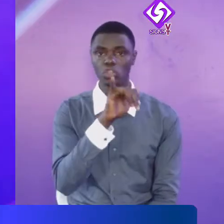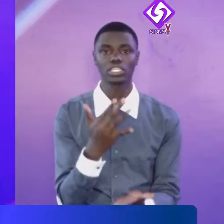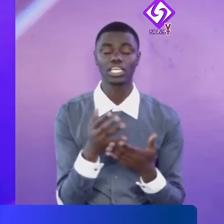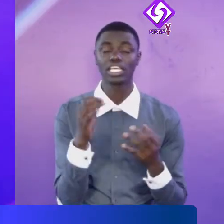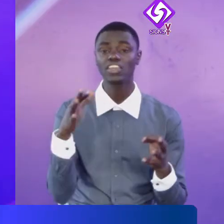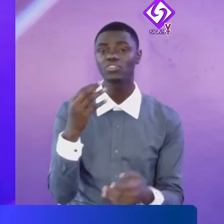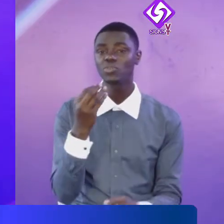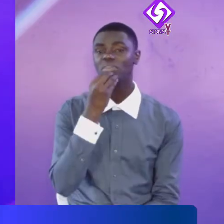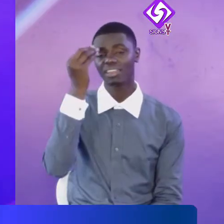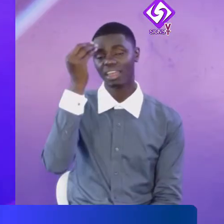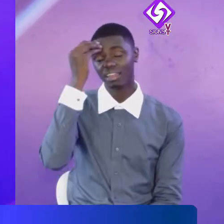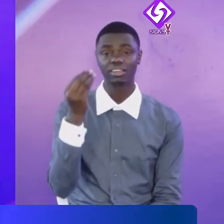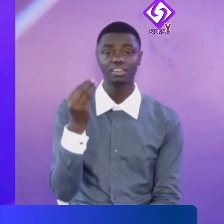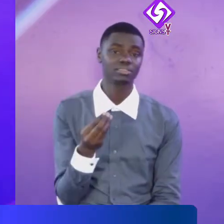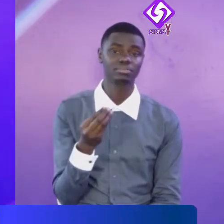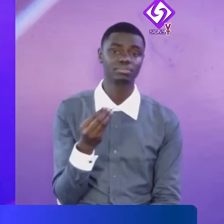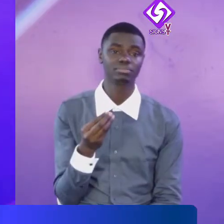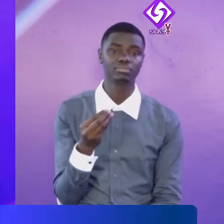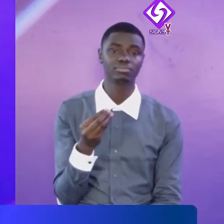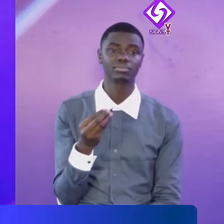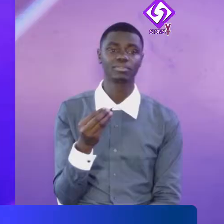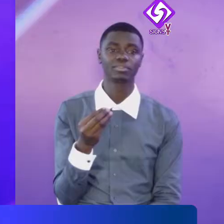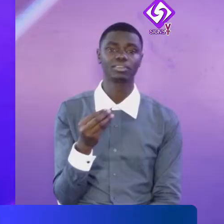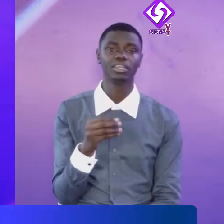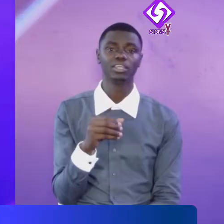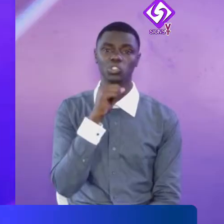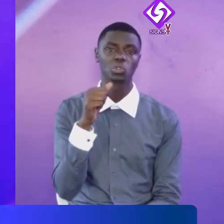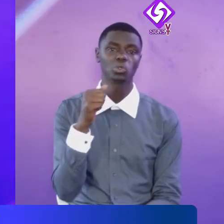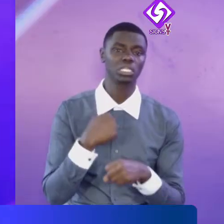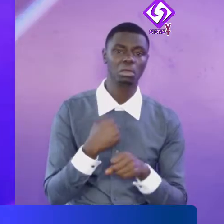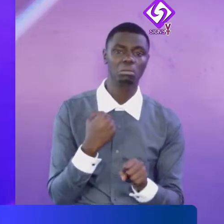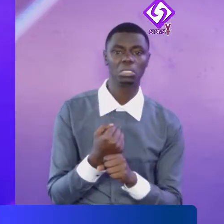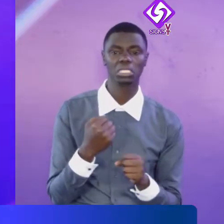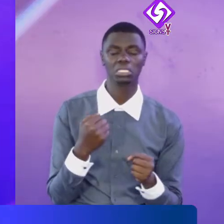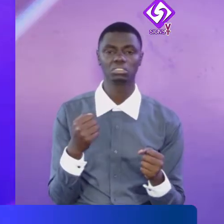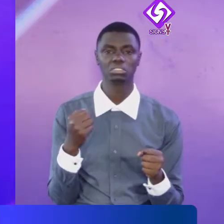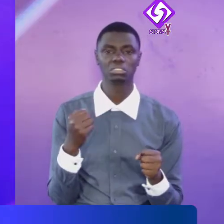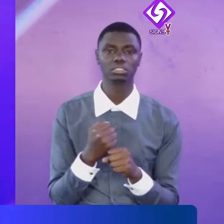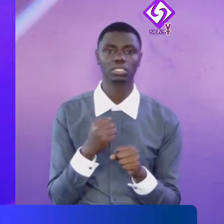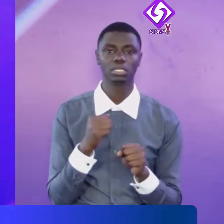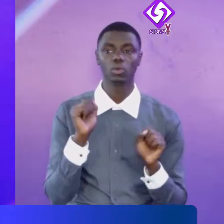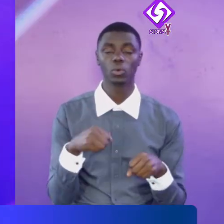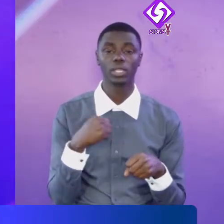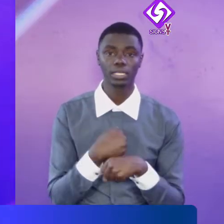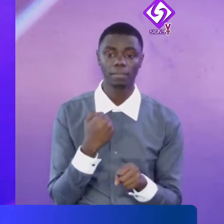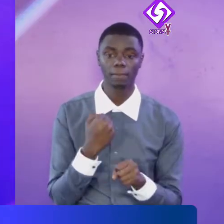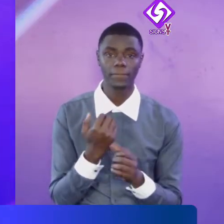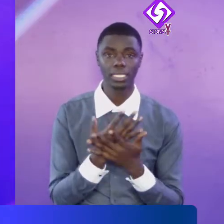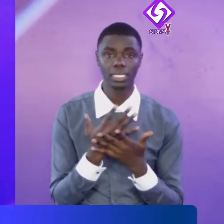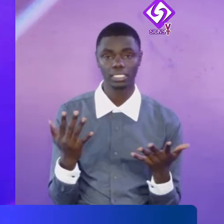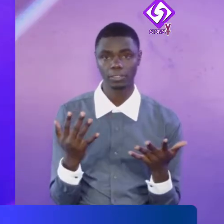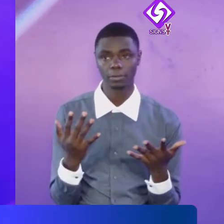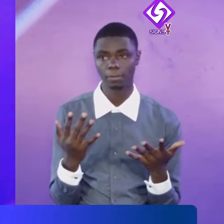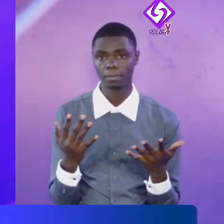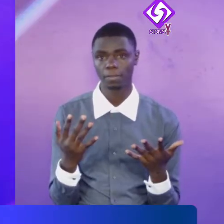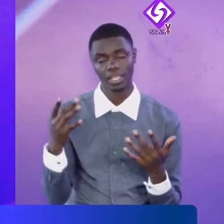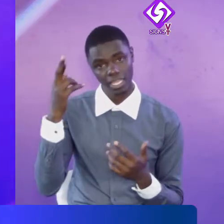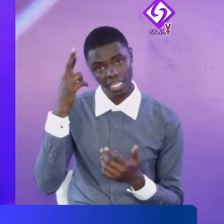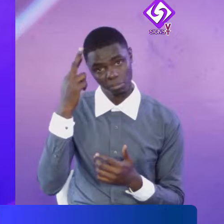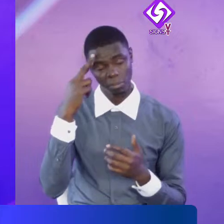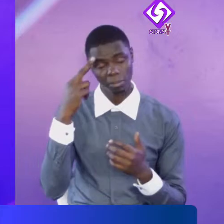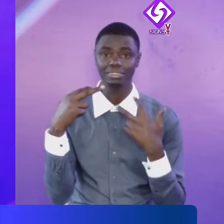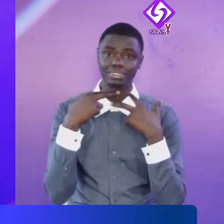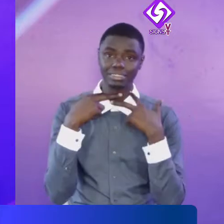pretend that we should not make it impossible, we can also make some people become economic slaves. Remember, slavery grew the